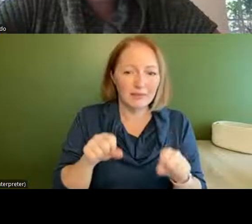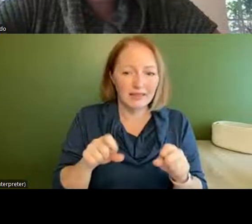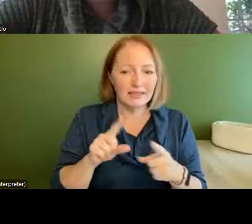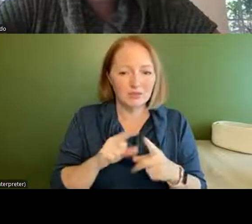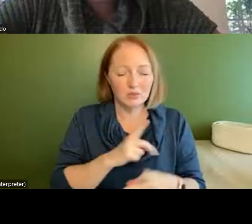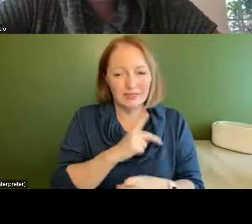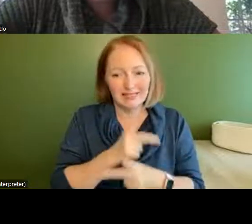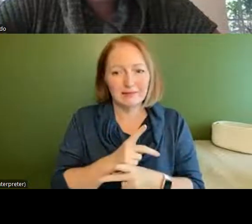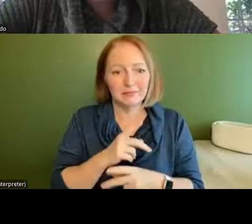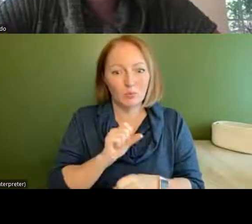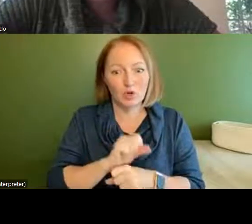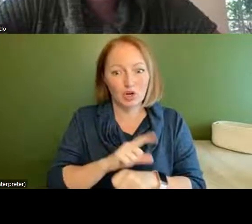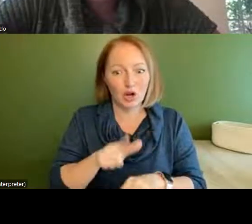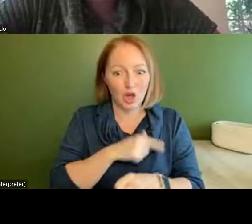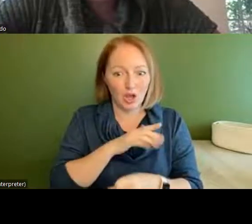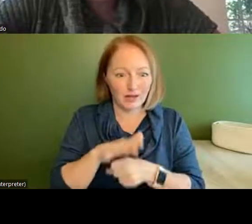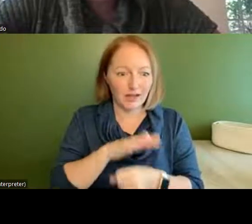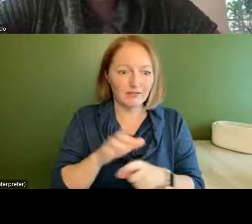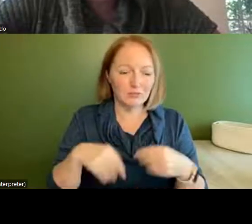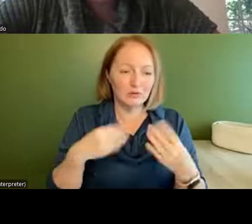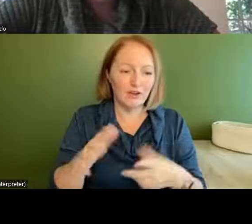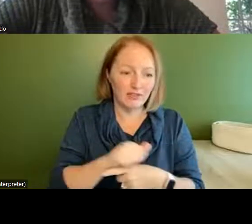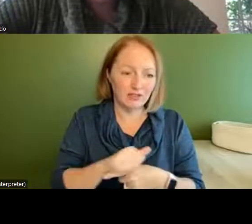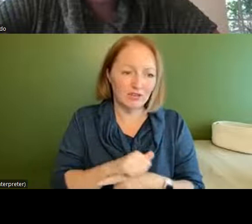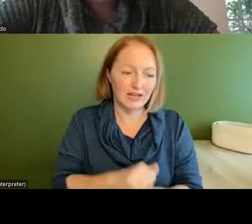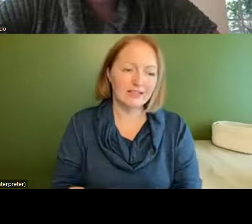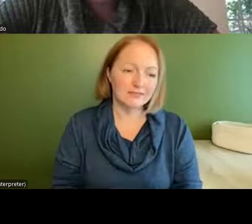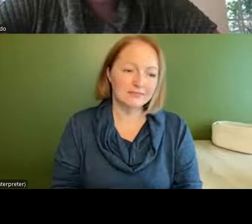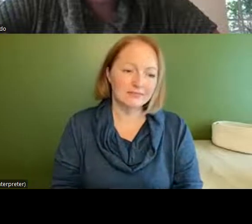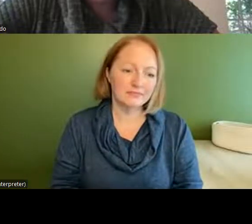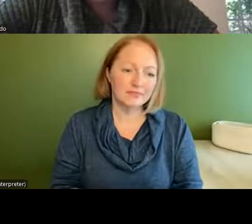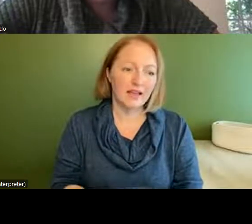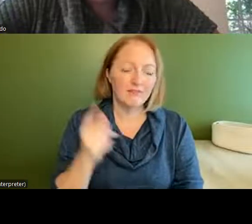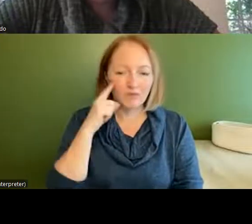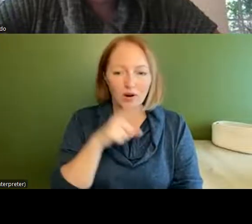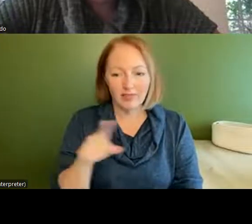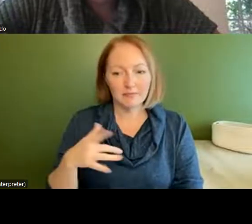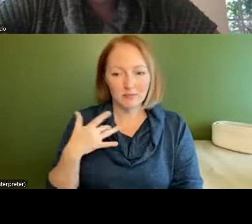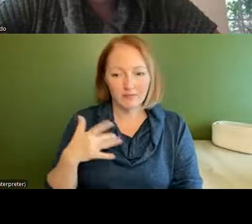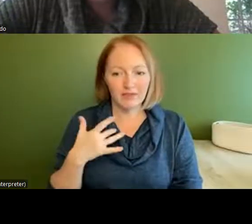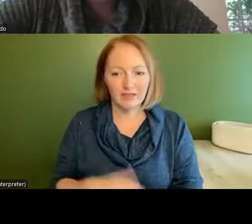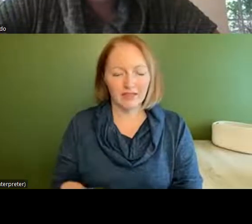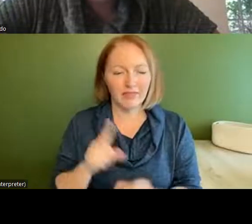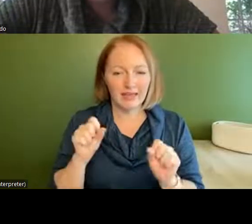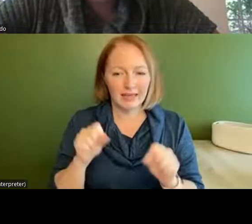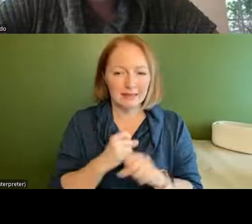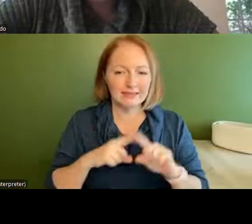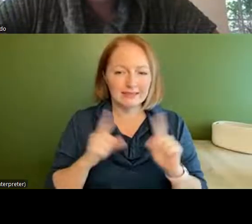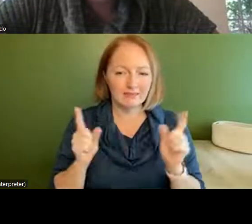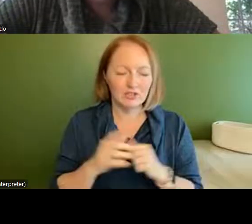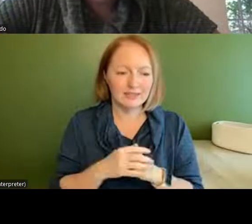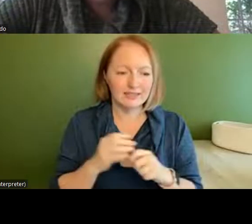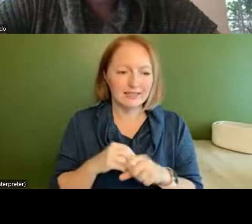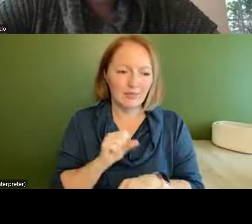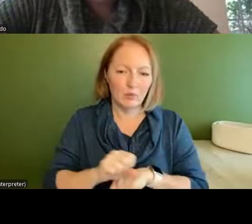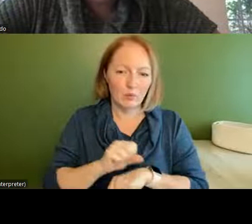keep them long enough to do the training, and then for them to feel that they can make a difference in the work